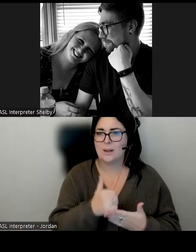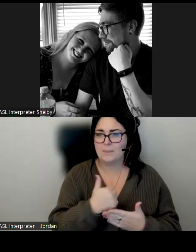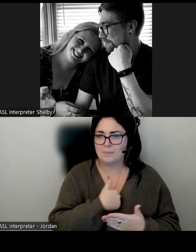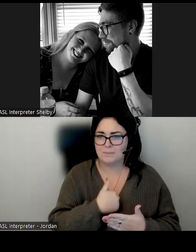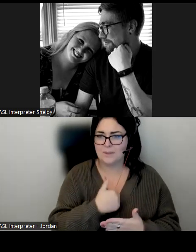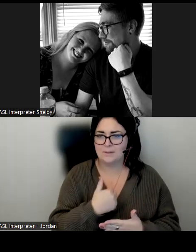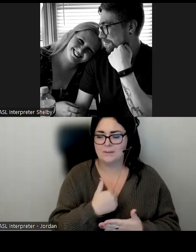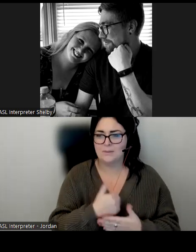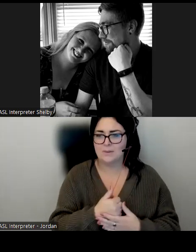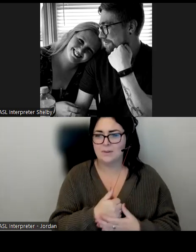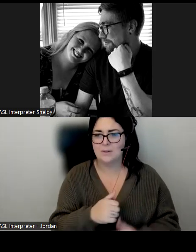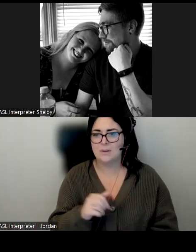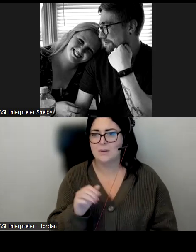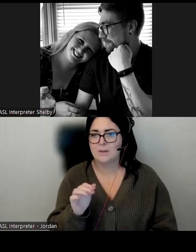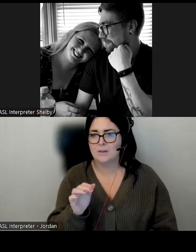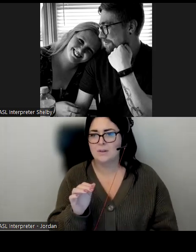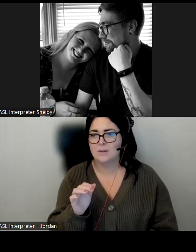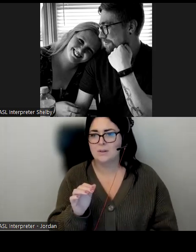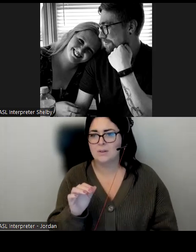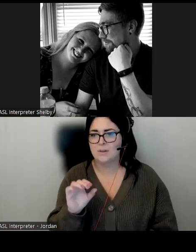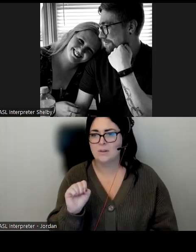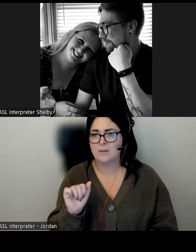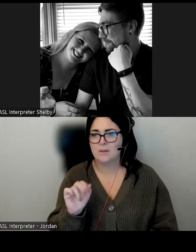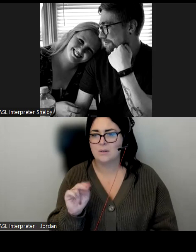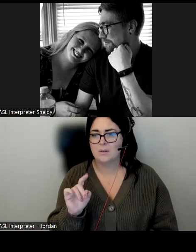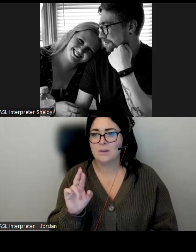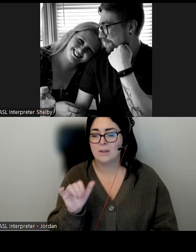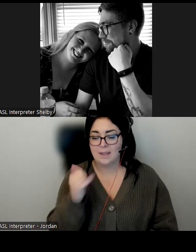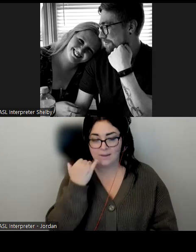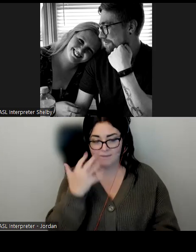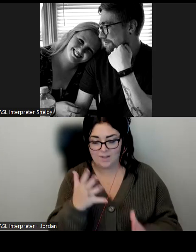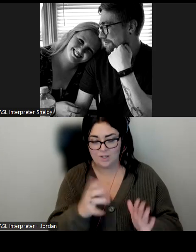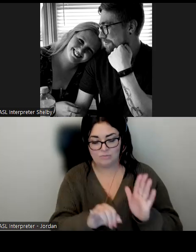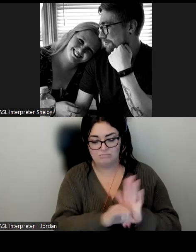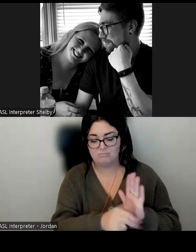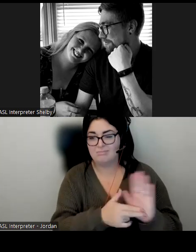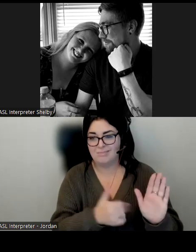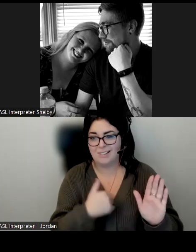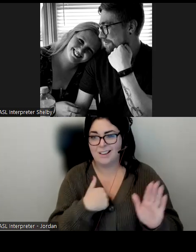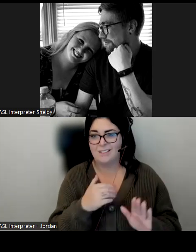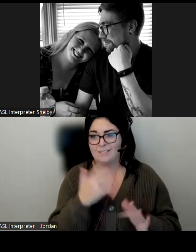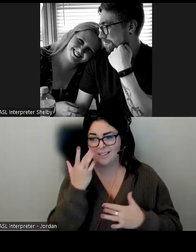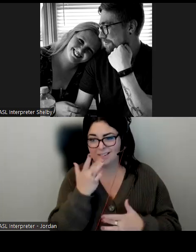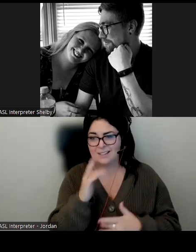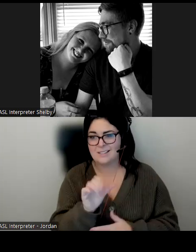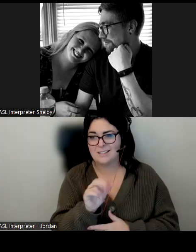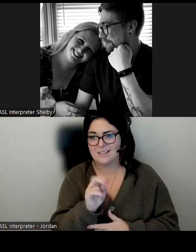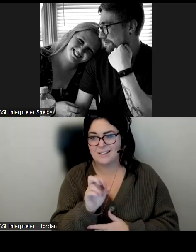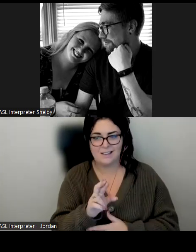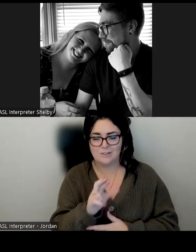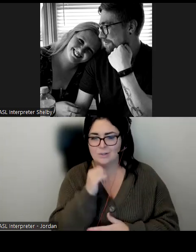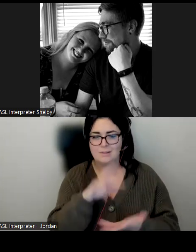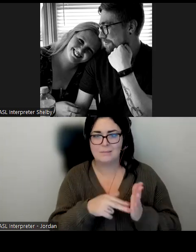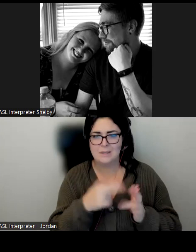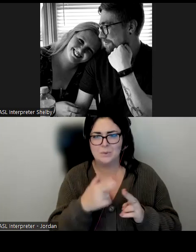Sorry? If you were diagnosed, it's not too soon. Yeah. Yeah. Too soon. That's a common.